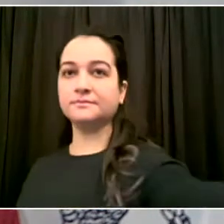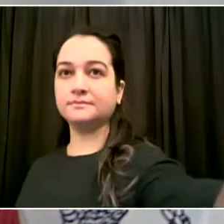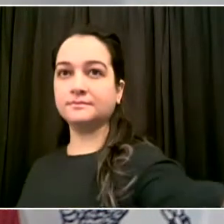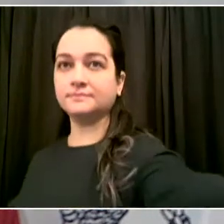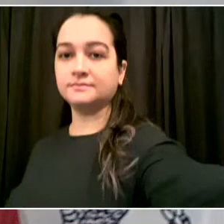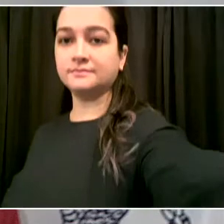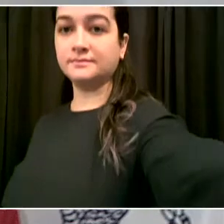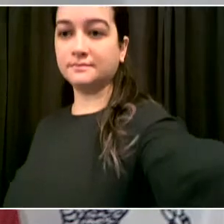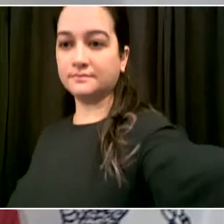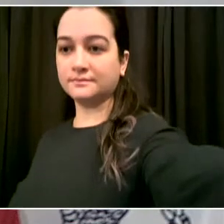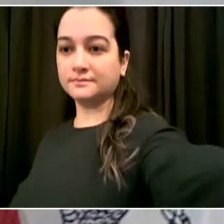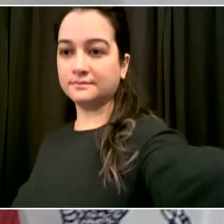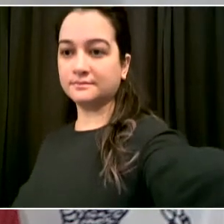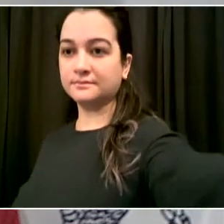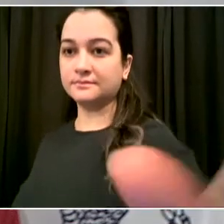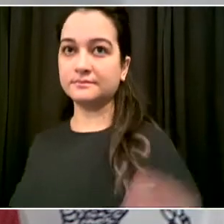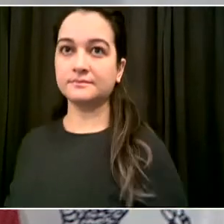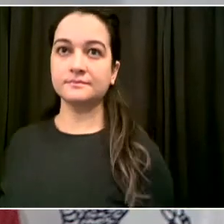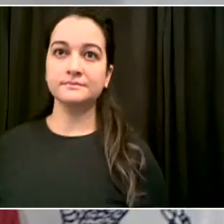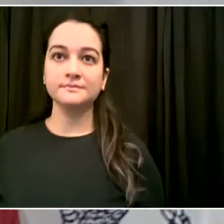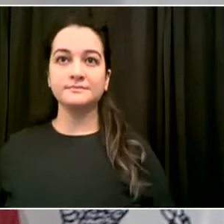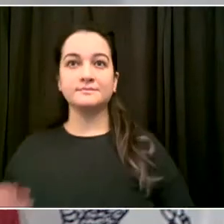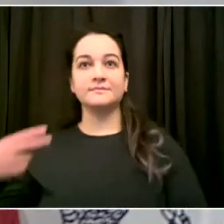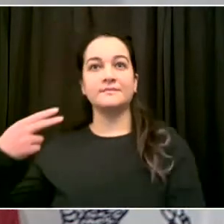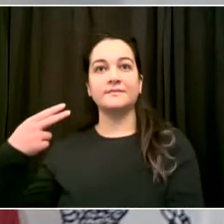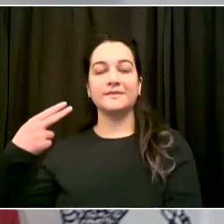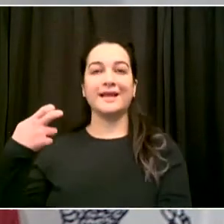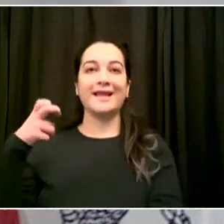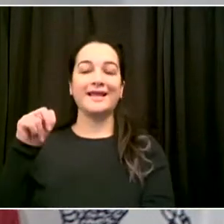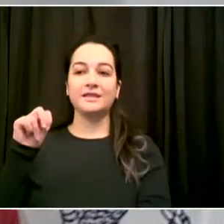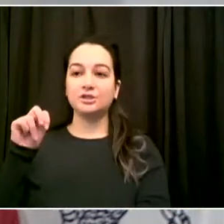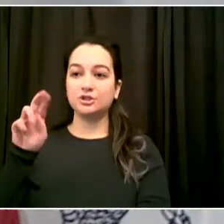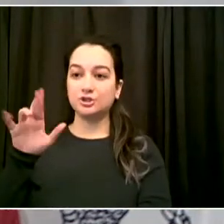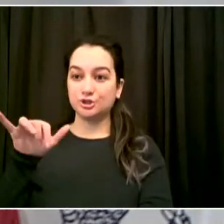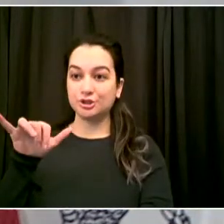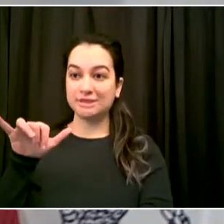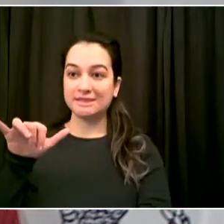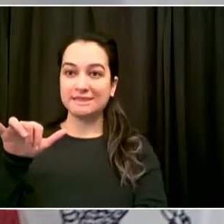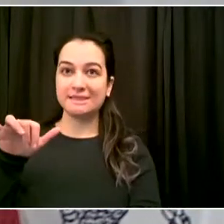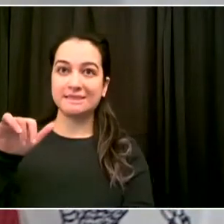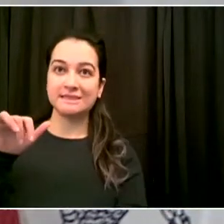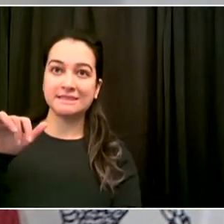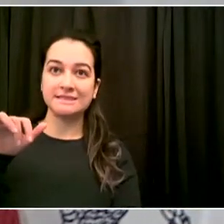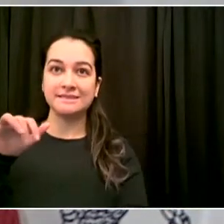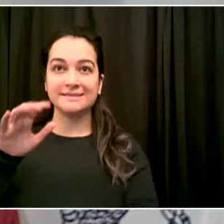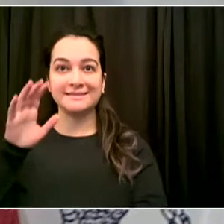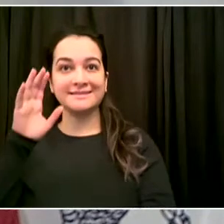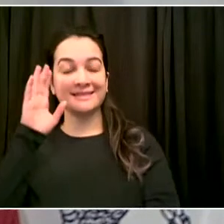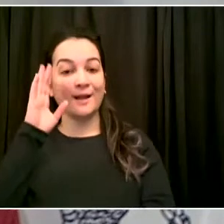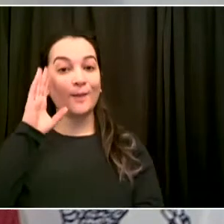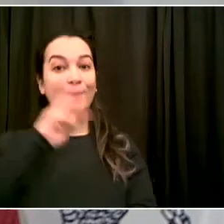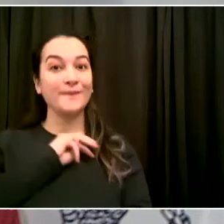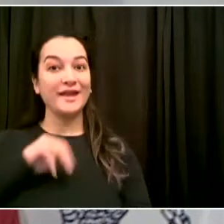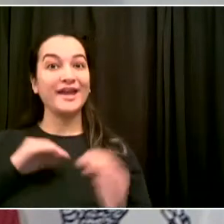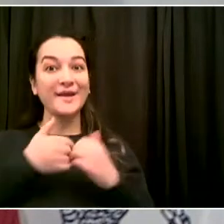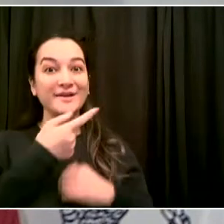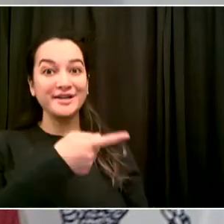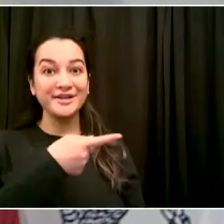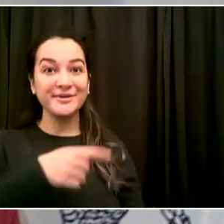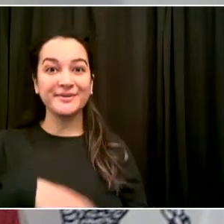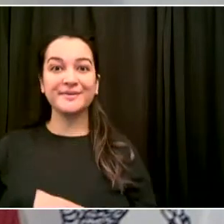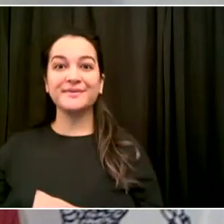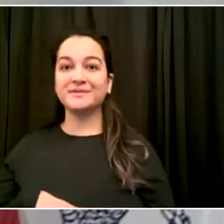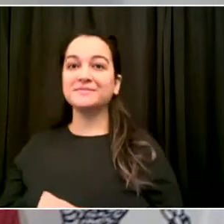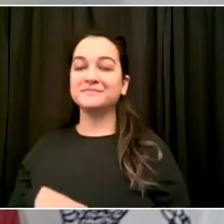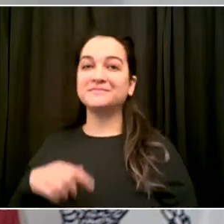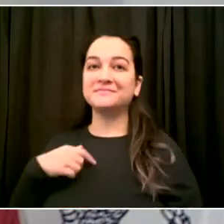Hello, Mr. Mayor. Hello. How are you doing this morning? I'm doing well, Henry. How are you today? Okay. I am